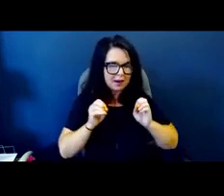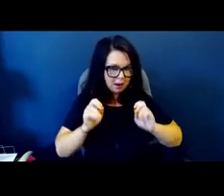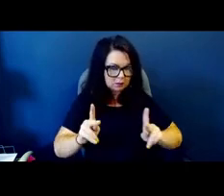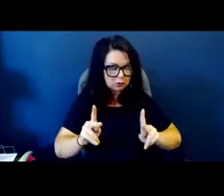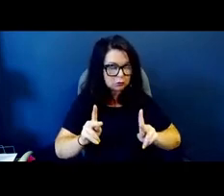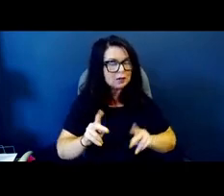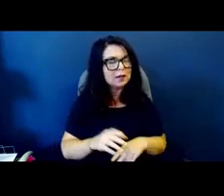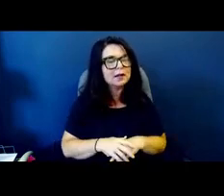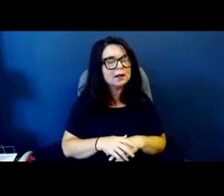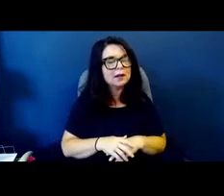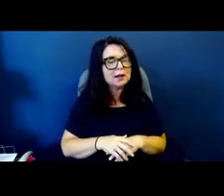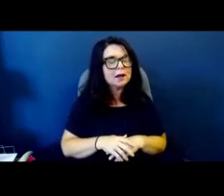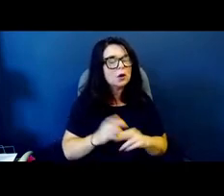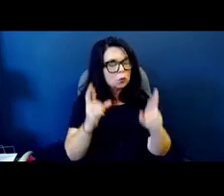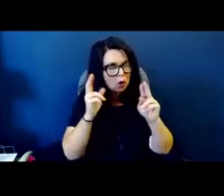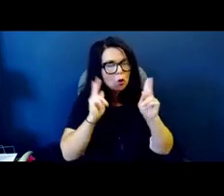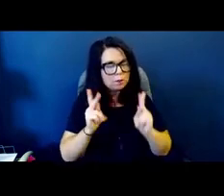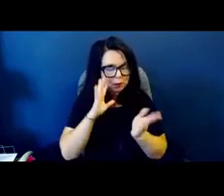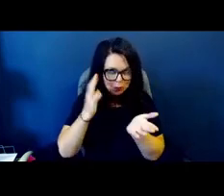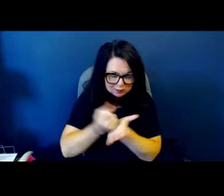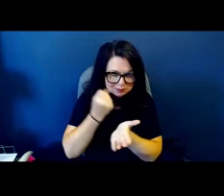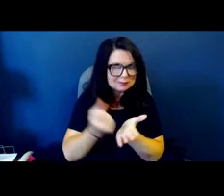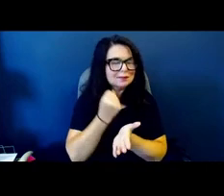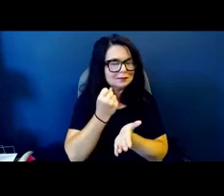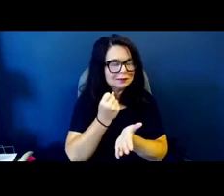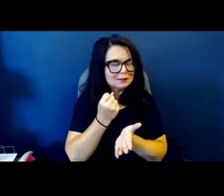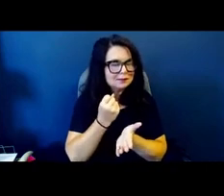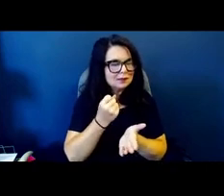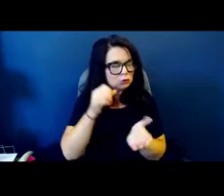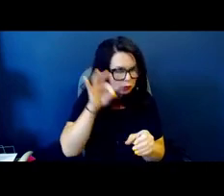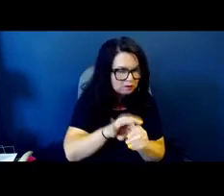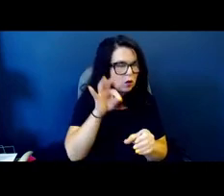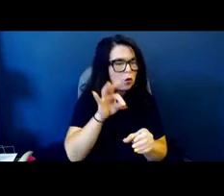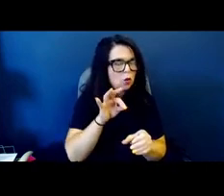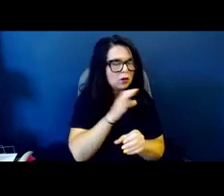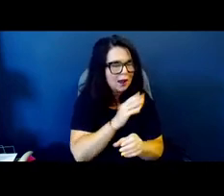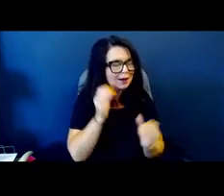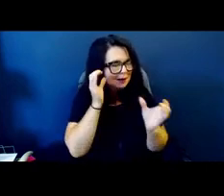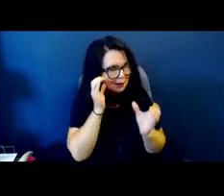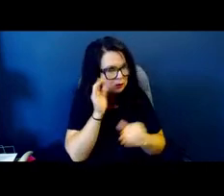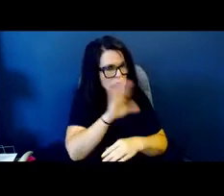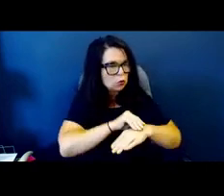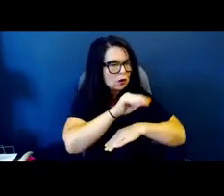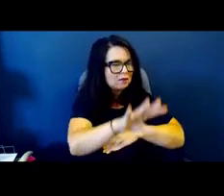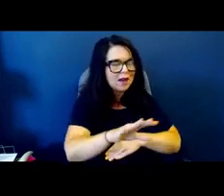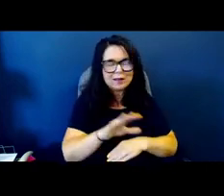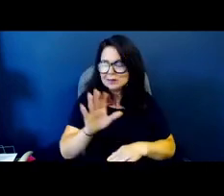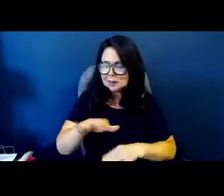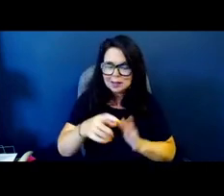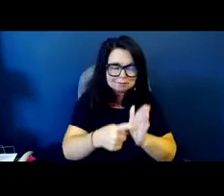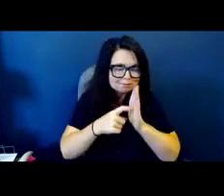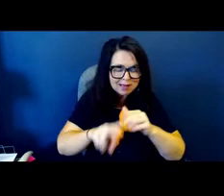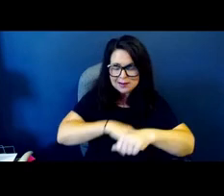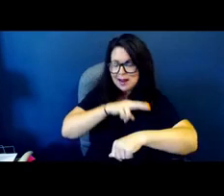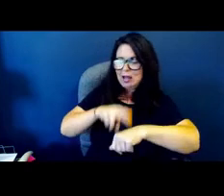so I do hope people take advantage of that and listen to your advice. It doesn't have to be the national stage. It can be the local stage. Yeah.